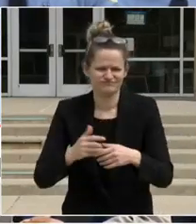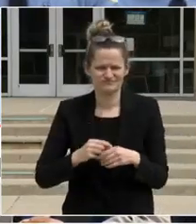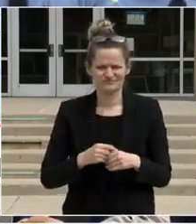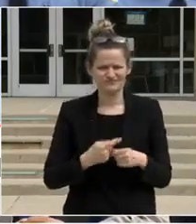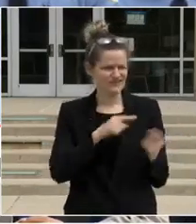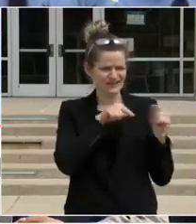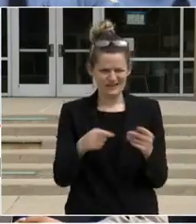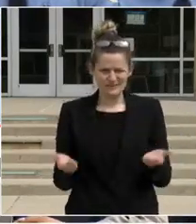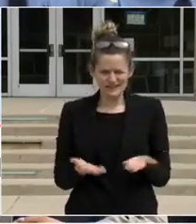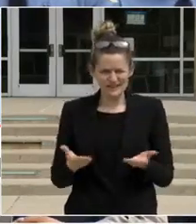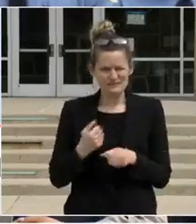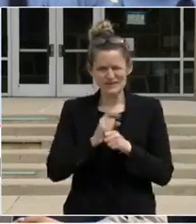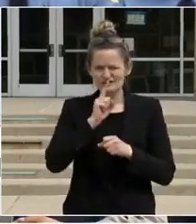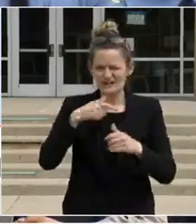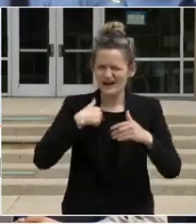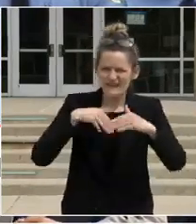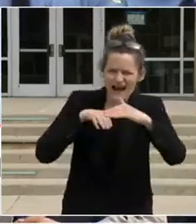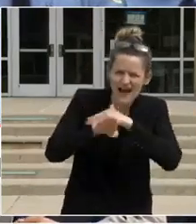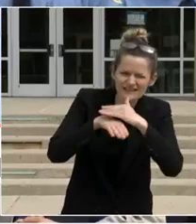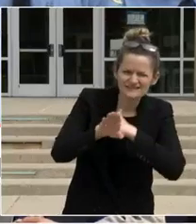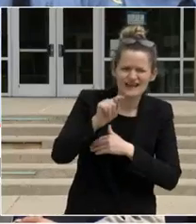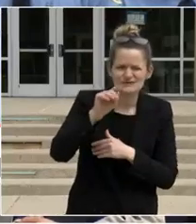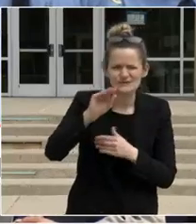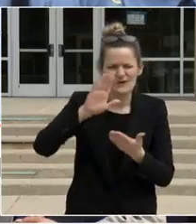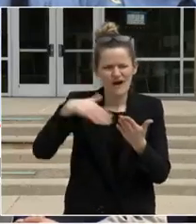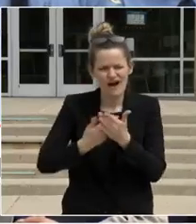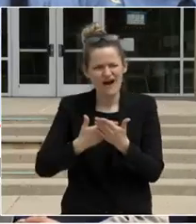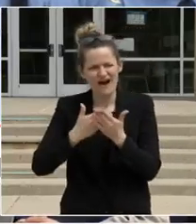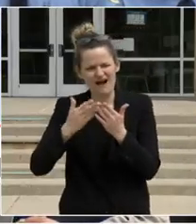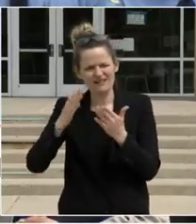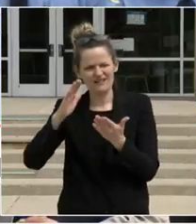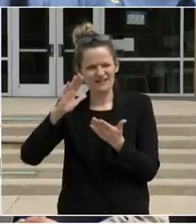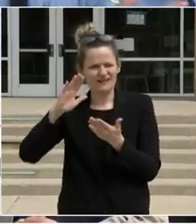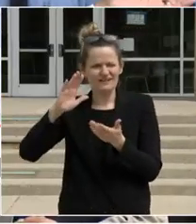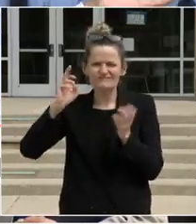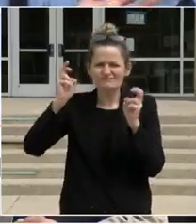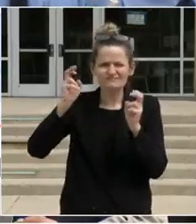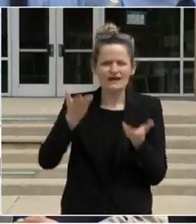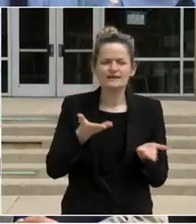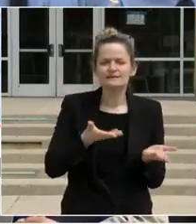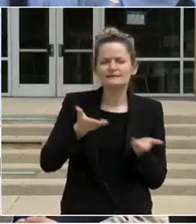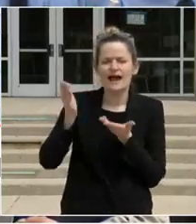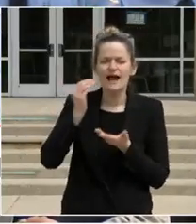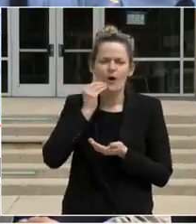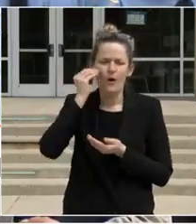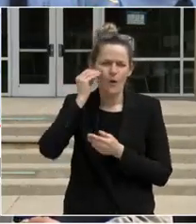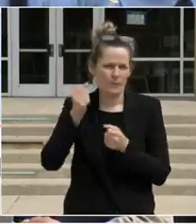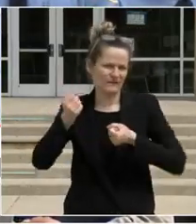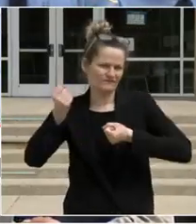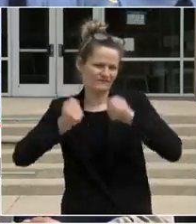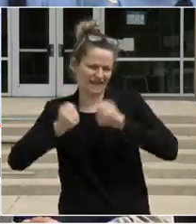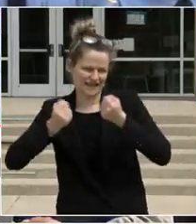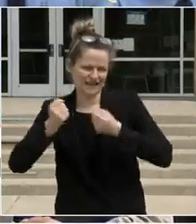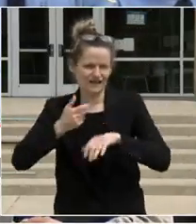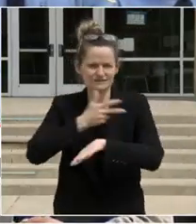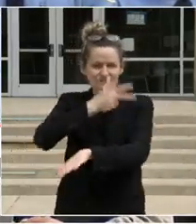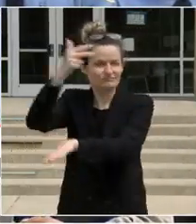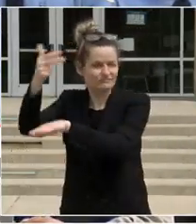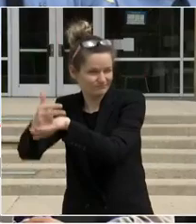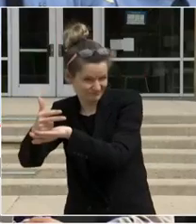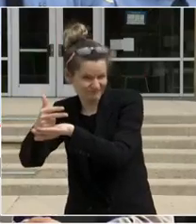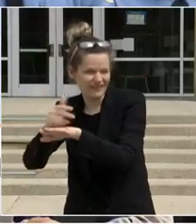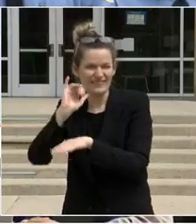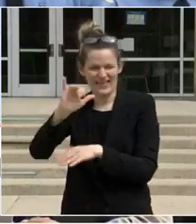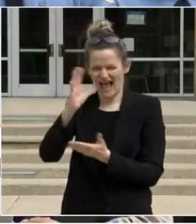access to a dedicated take-home car. Again, we're in a very competitive market. One of the things that we've also included in the budget, expanding